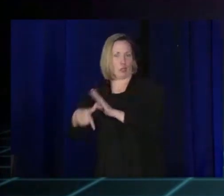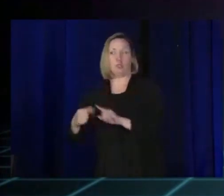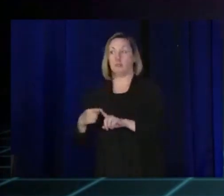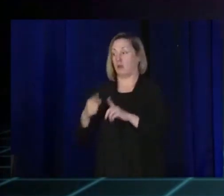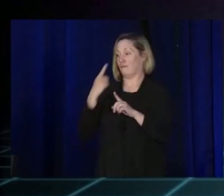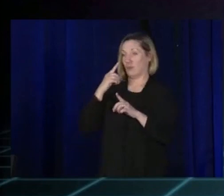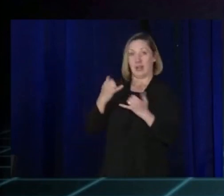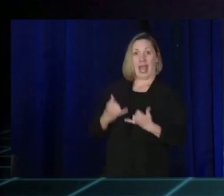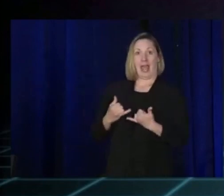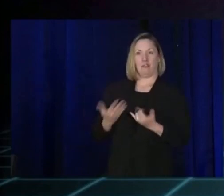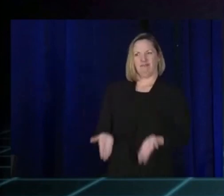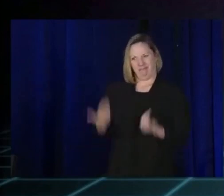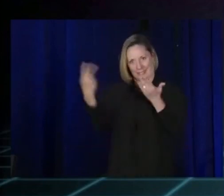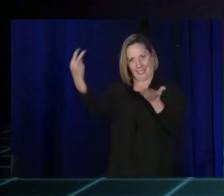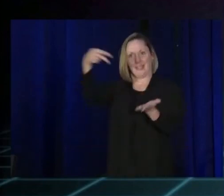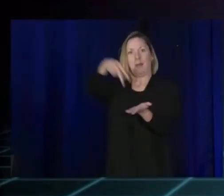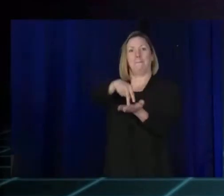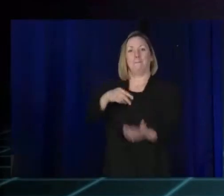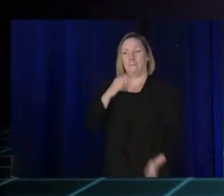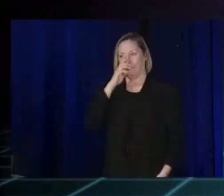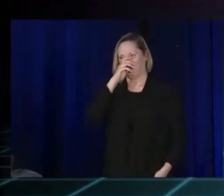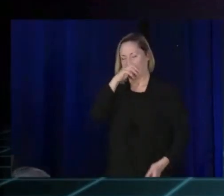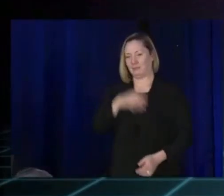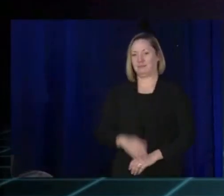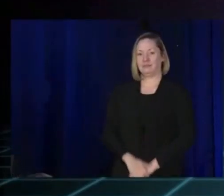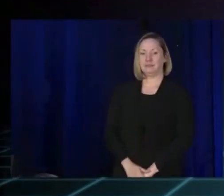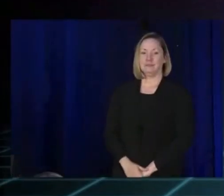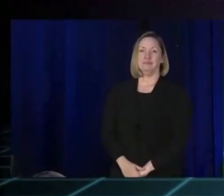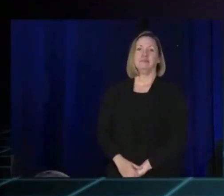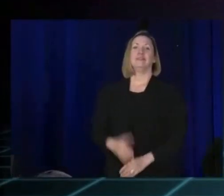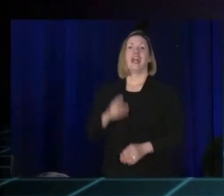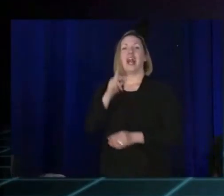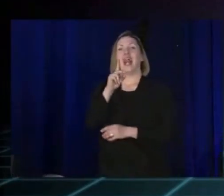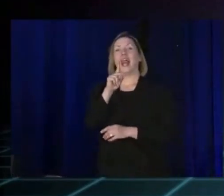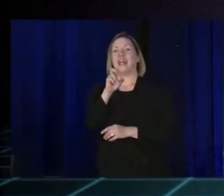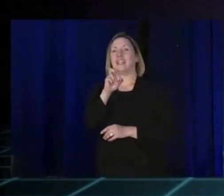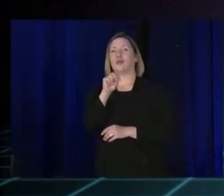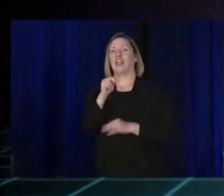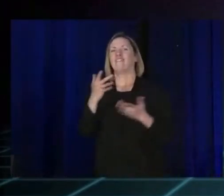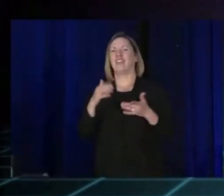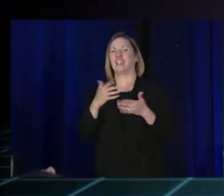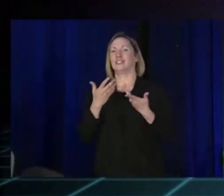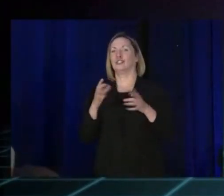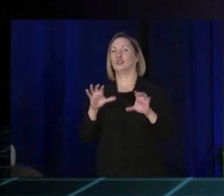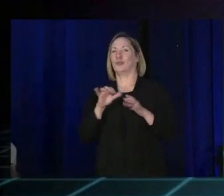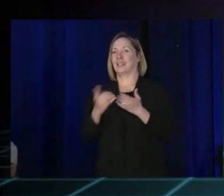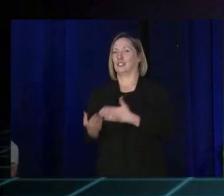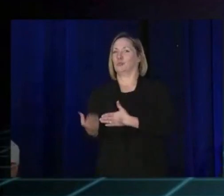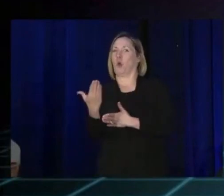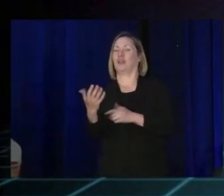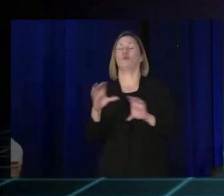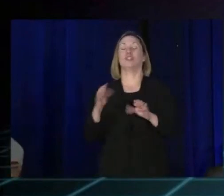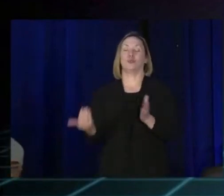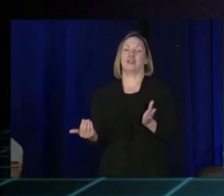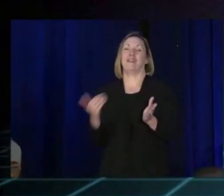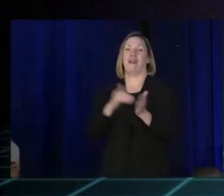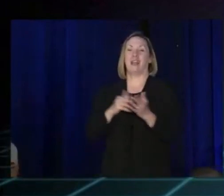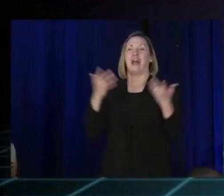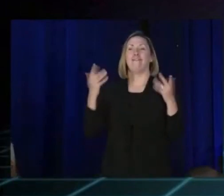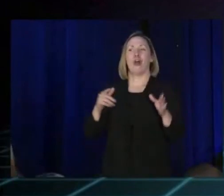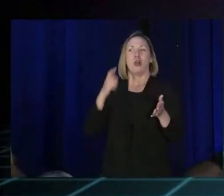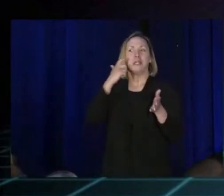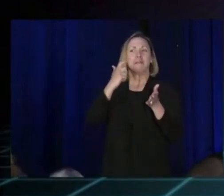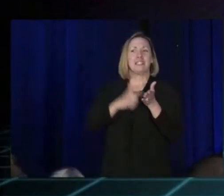let me get you all to stand up. So I know Kent already made you do it this morning. We're gonna do it again. I've already seen